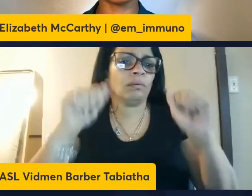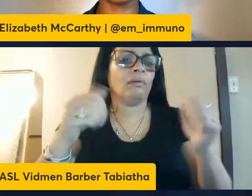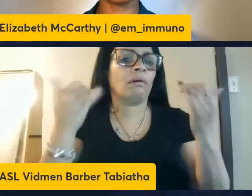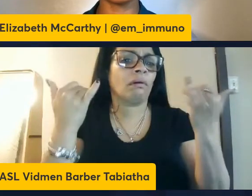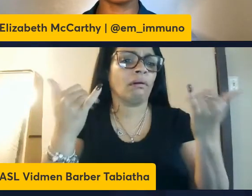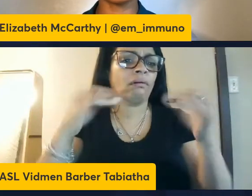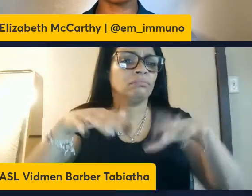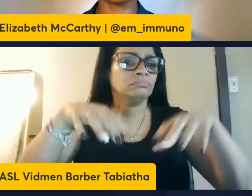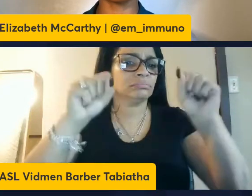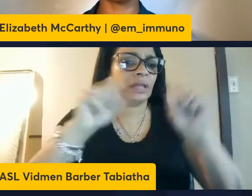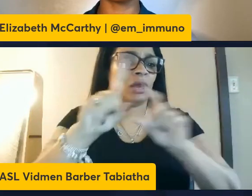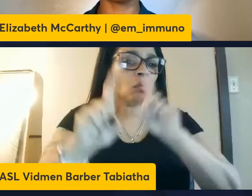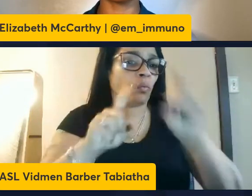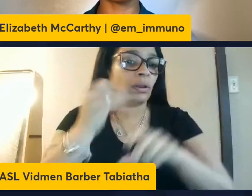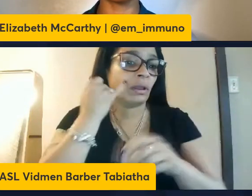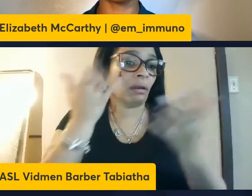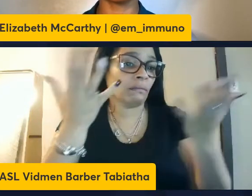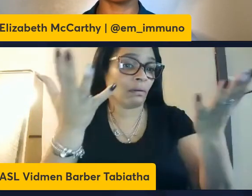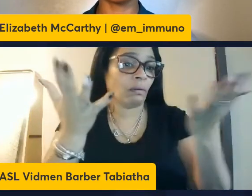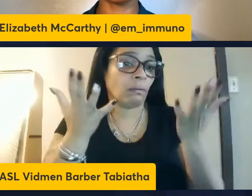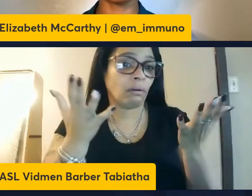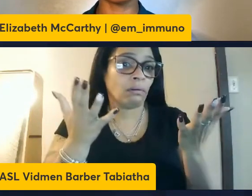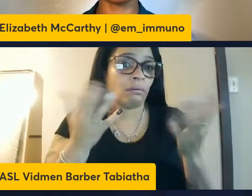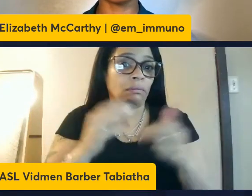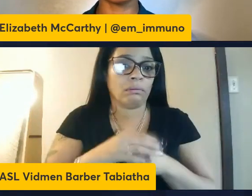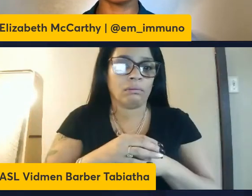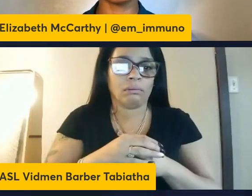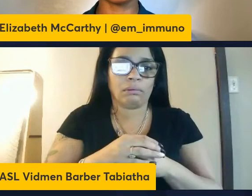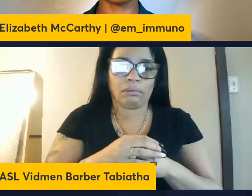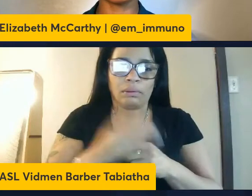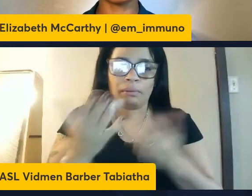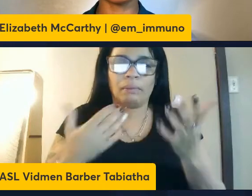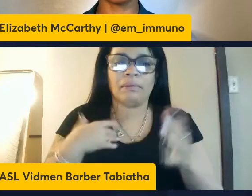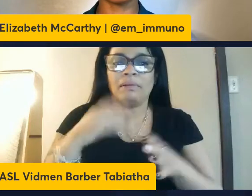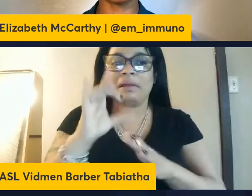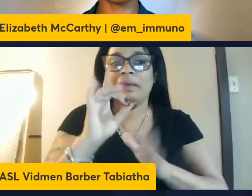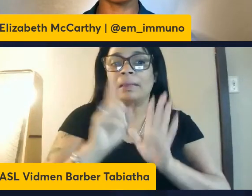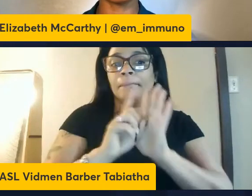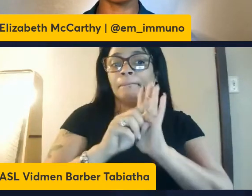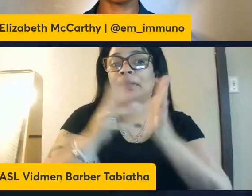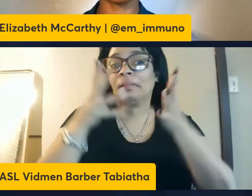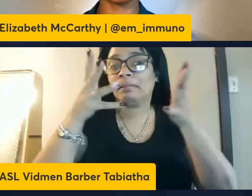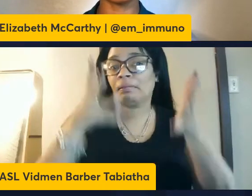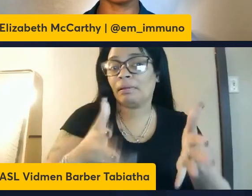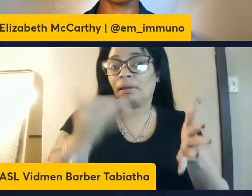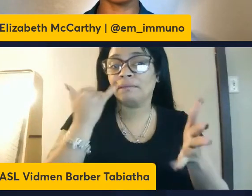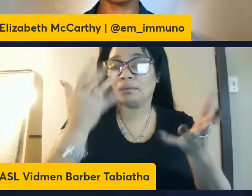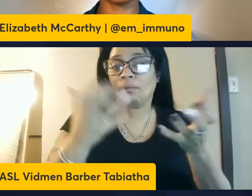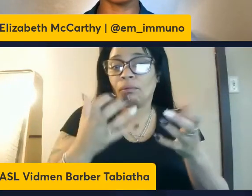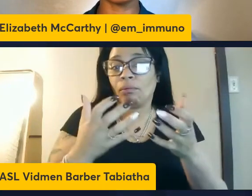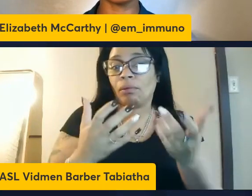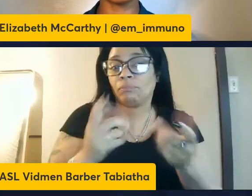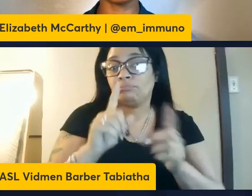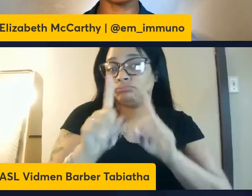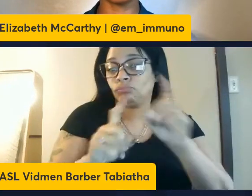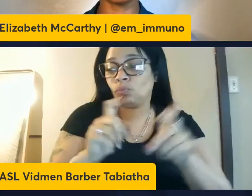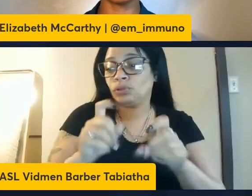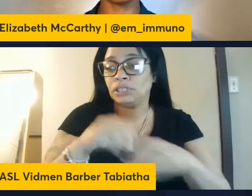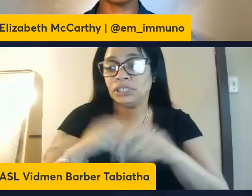take questions. We have about 8 minutes left, and I think there are already a couple of questions in the